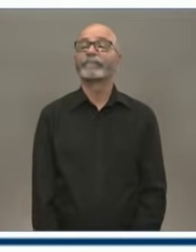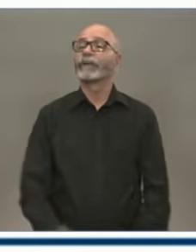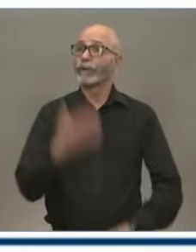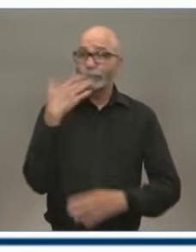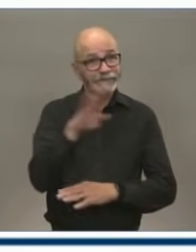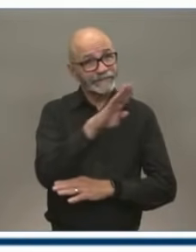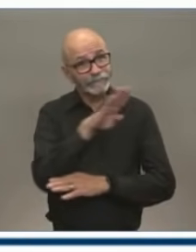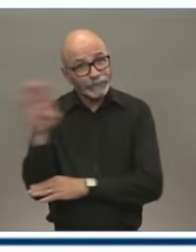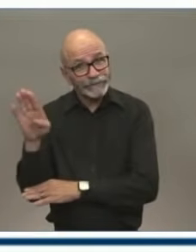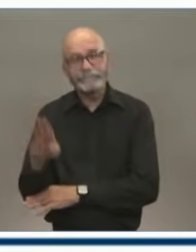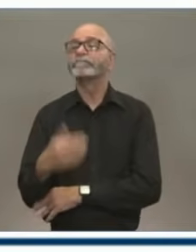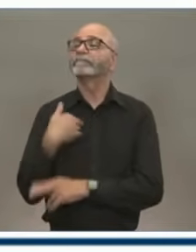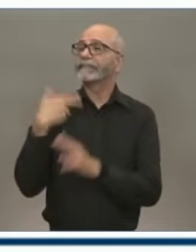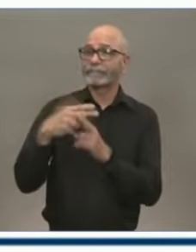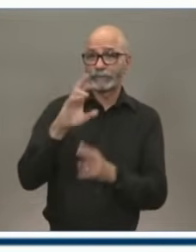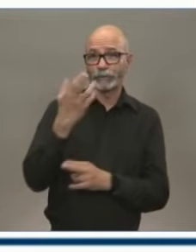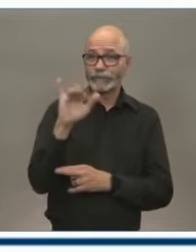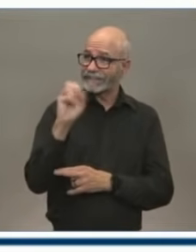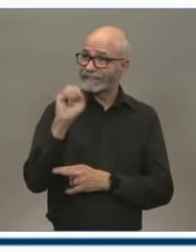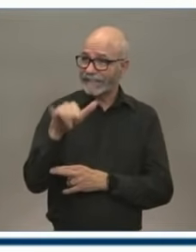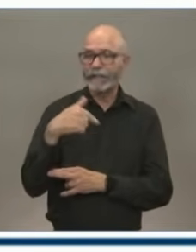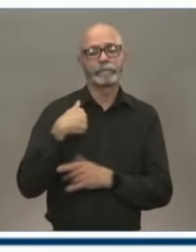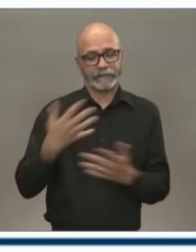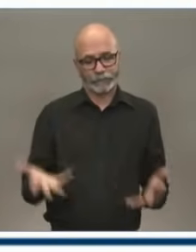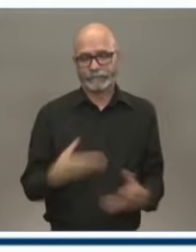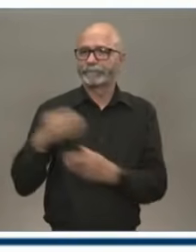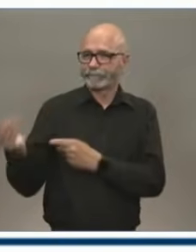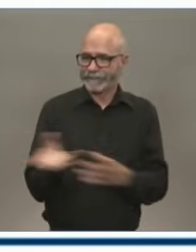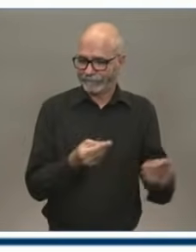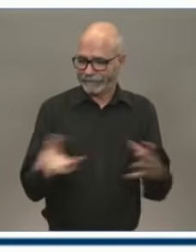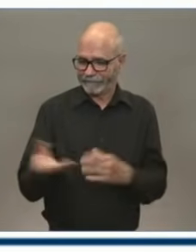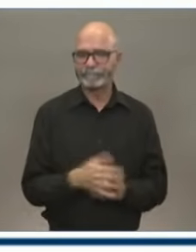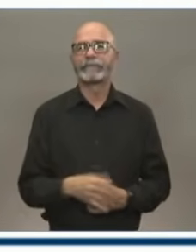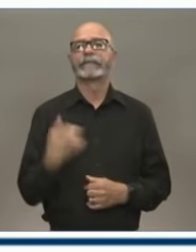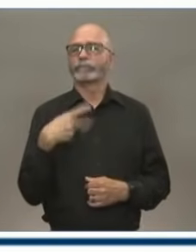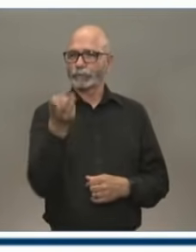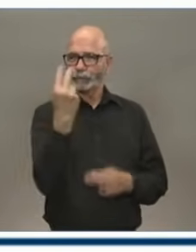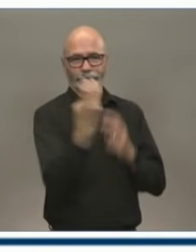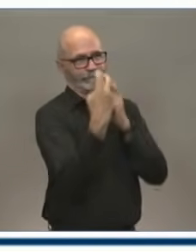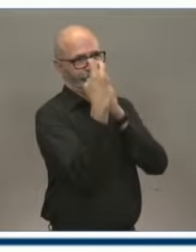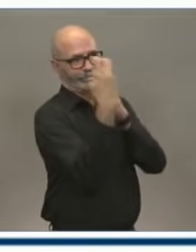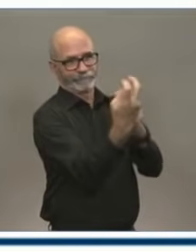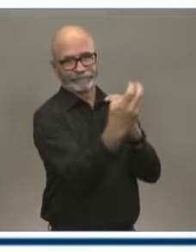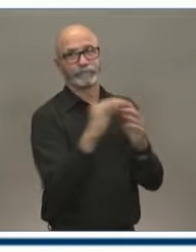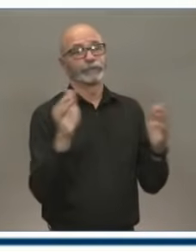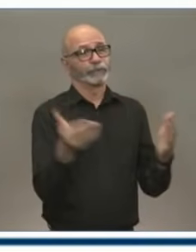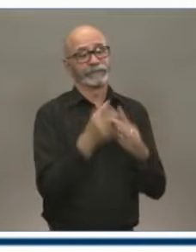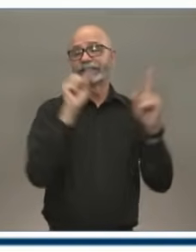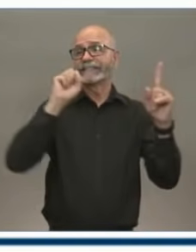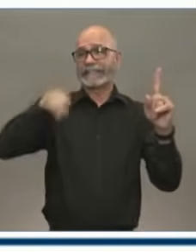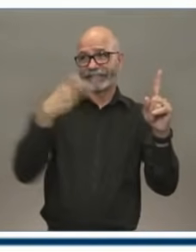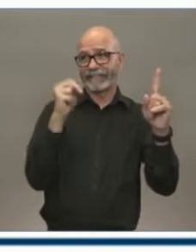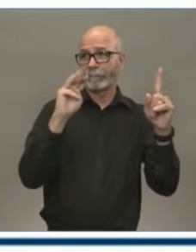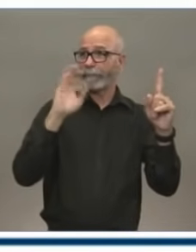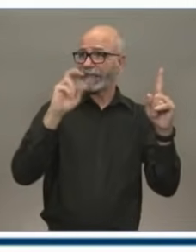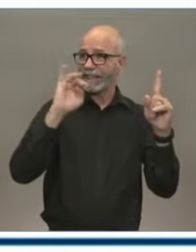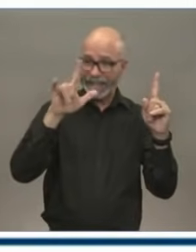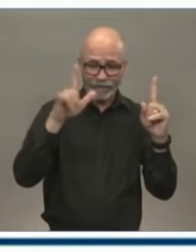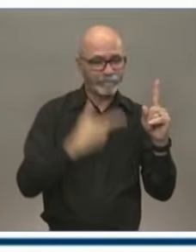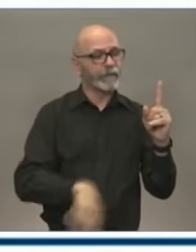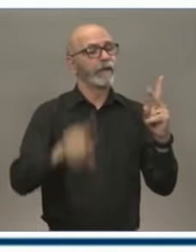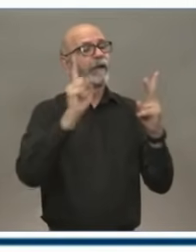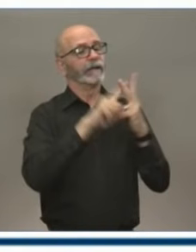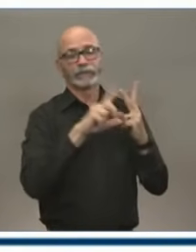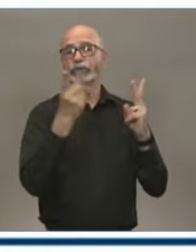Good afternoon. My name is Christy Matheson, and I'll be your moderator for today's press briefing. Before we begin, I'd like to introduce the Premier of Nova Scotia, Stephen McNeil, and